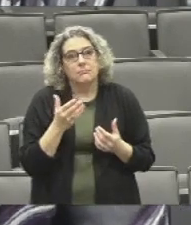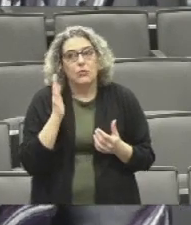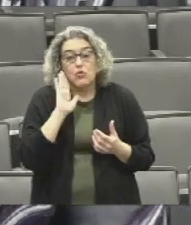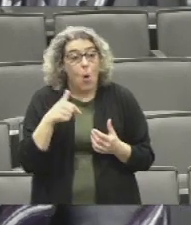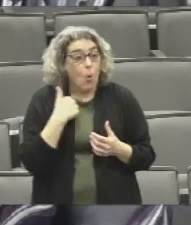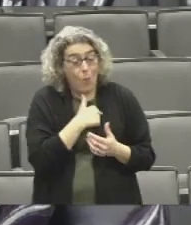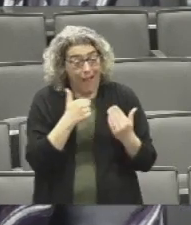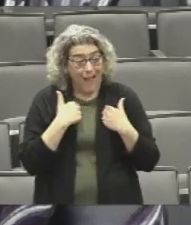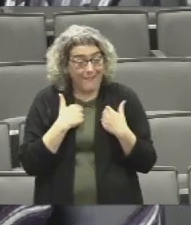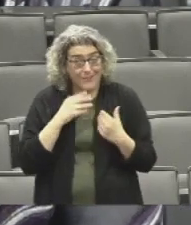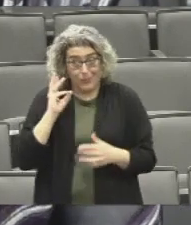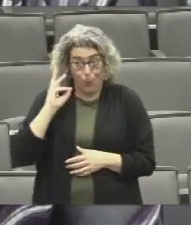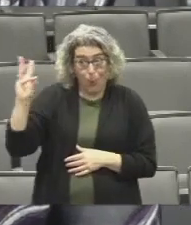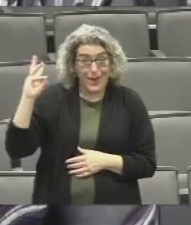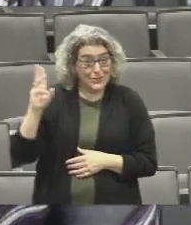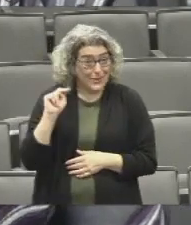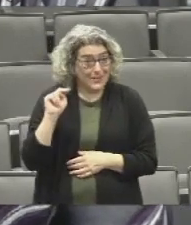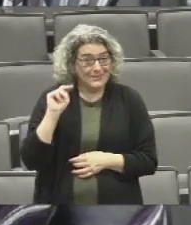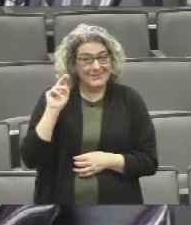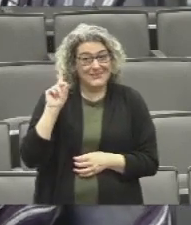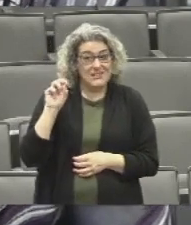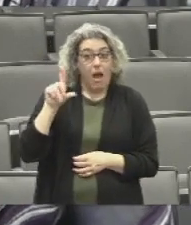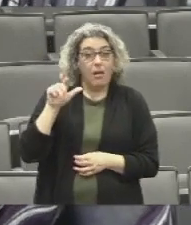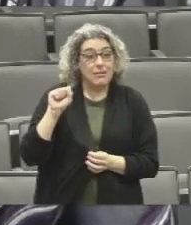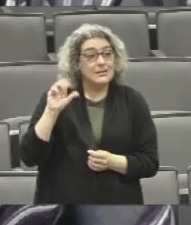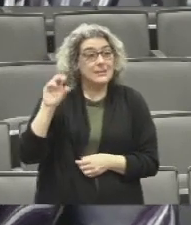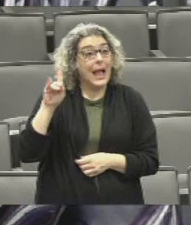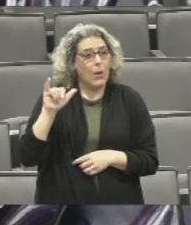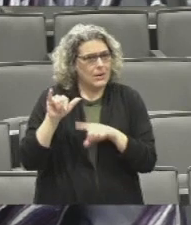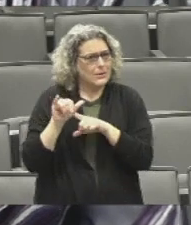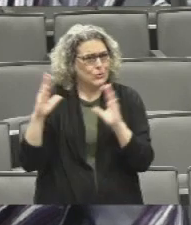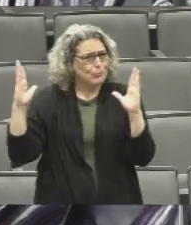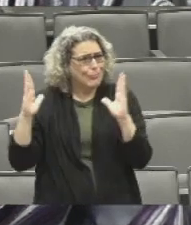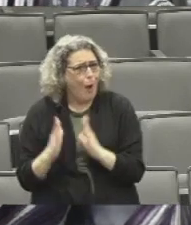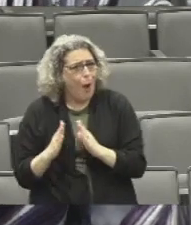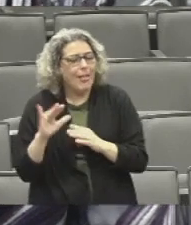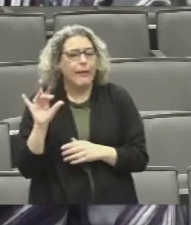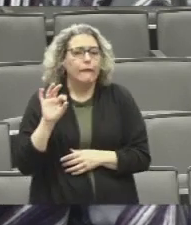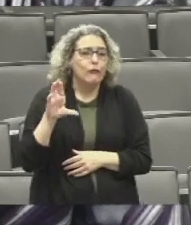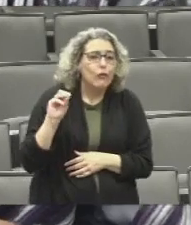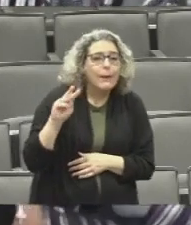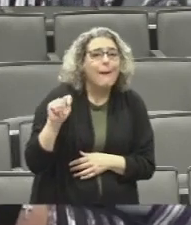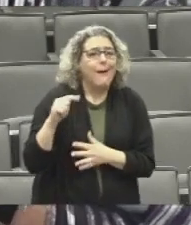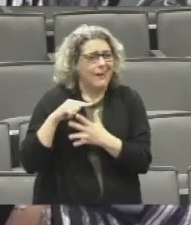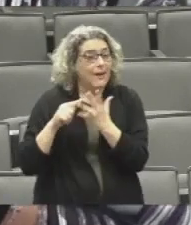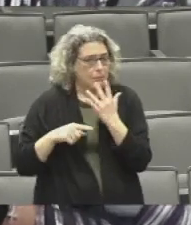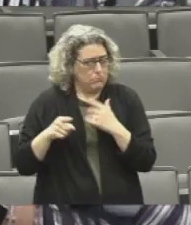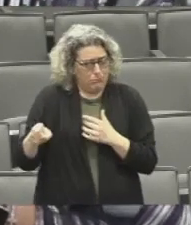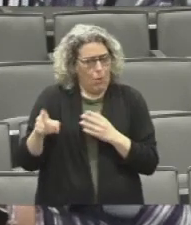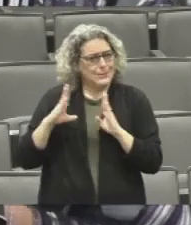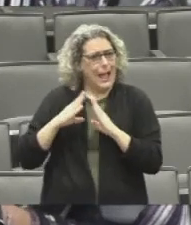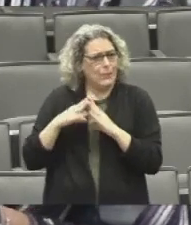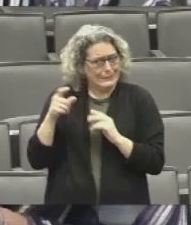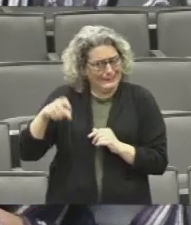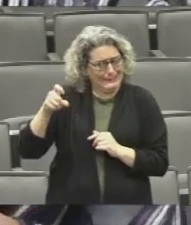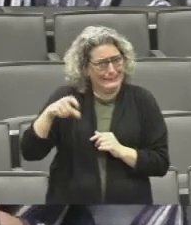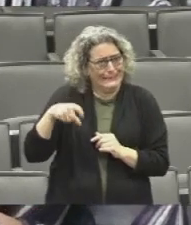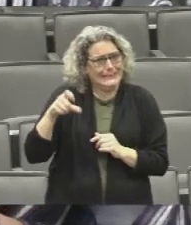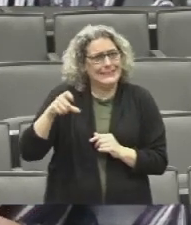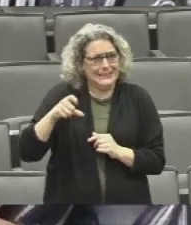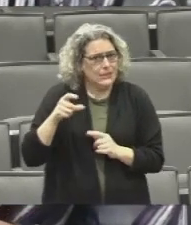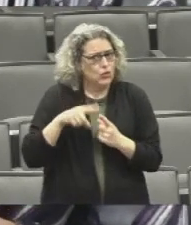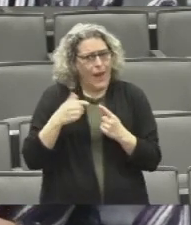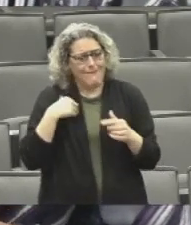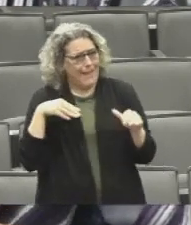smaller communities in West Douglas County, like Valley, Fremont, and so on. Those individuals really need to